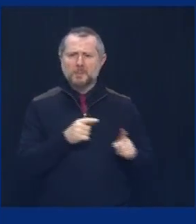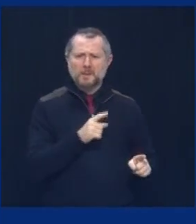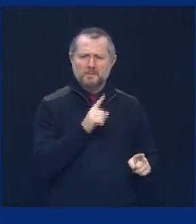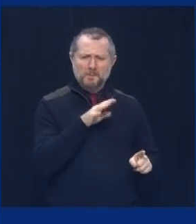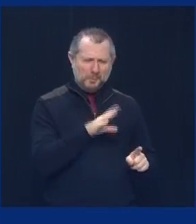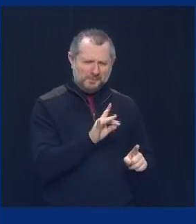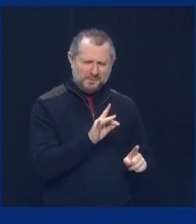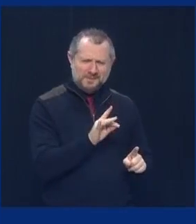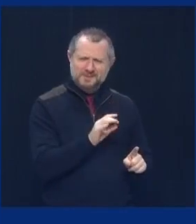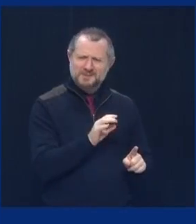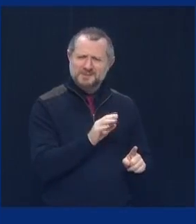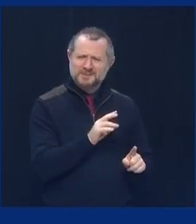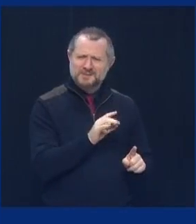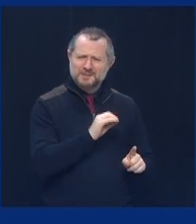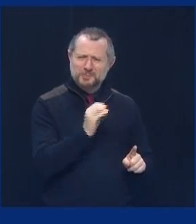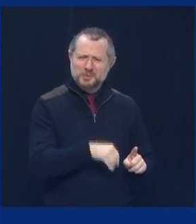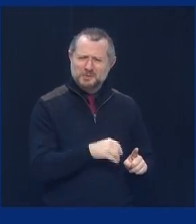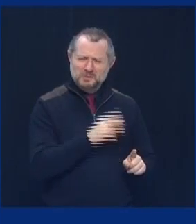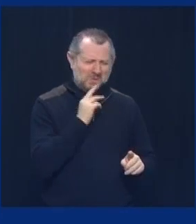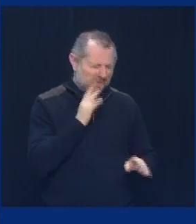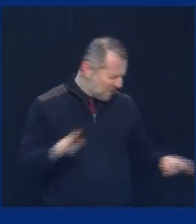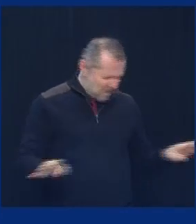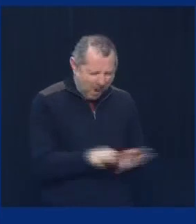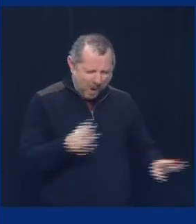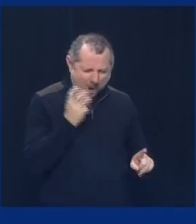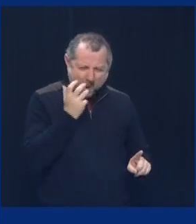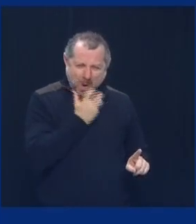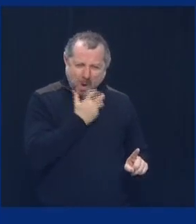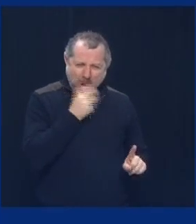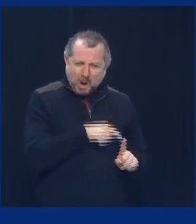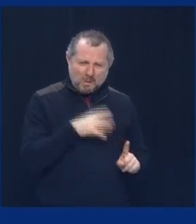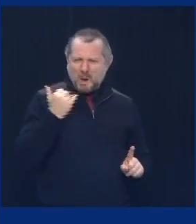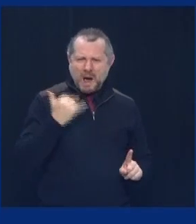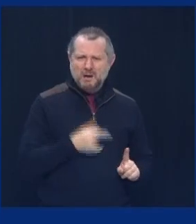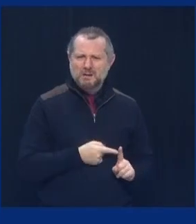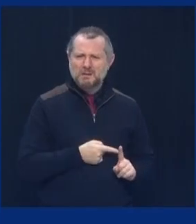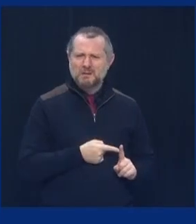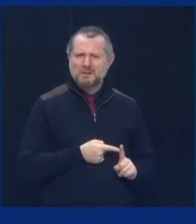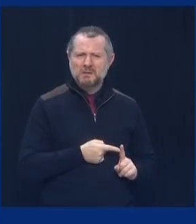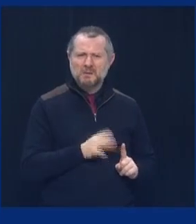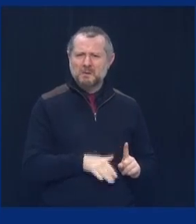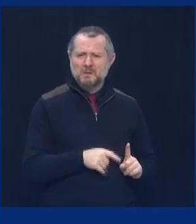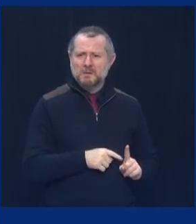why shut down indoor dining? Well, the